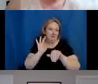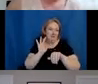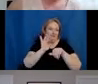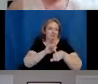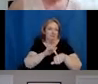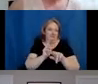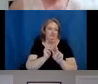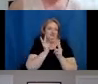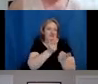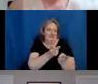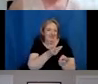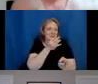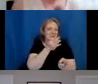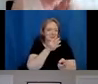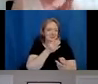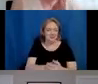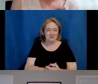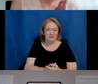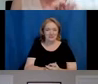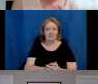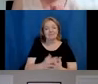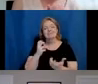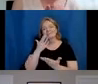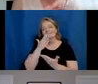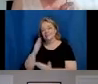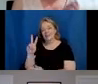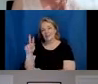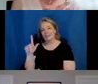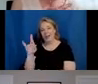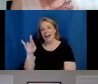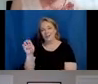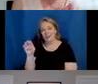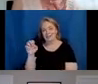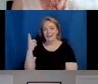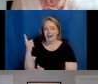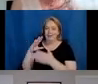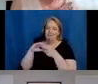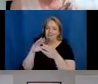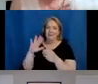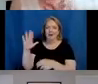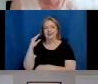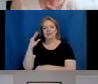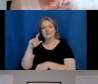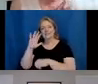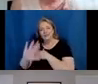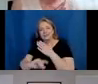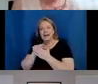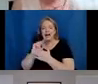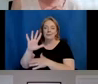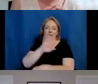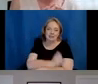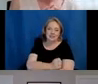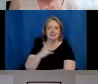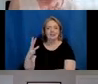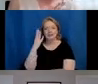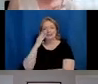near future. And of course, thank you to Valerie for also sharing her time, energy, and expertise in this presentation series. It is